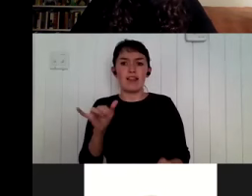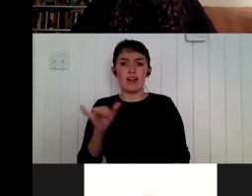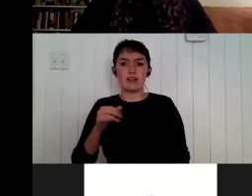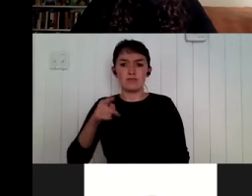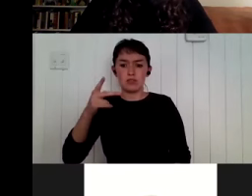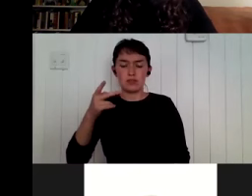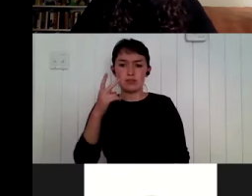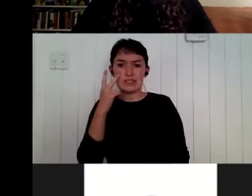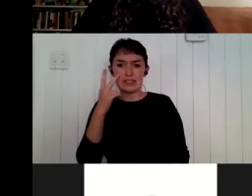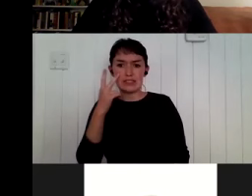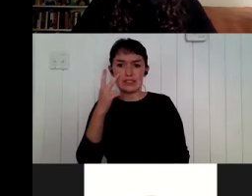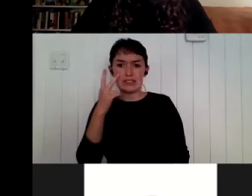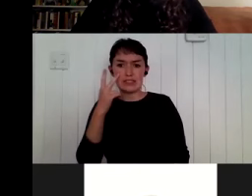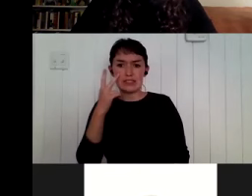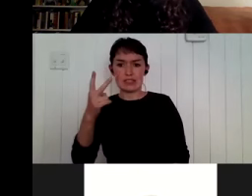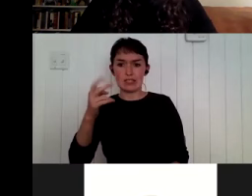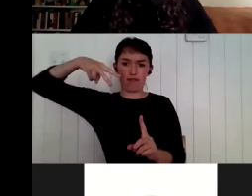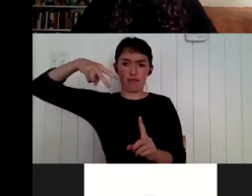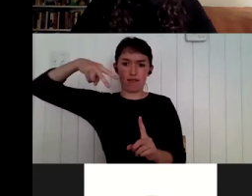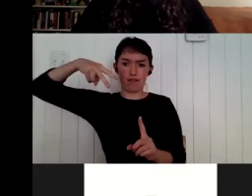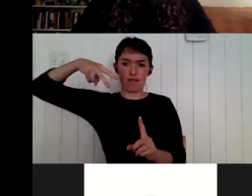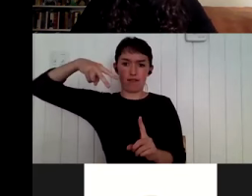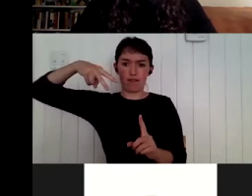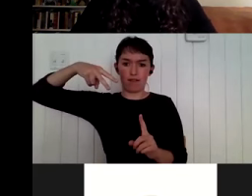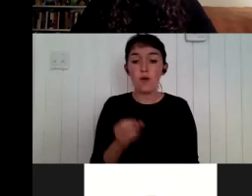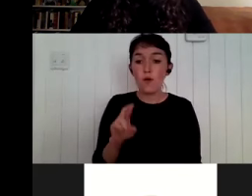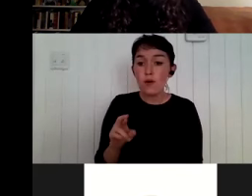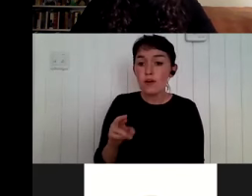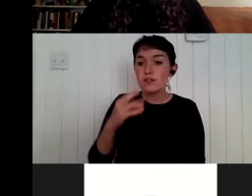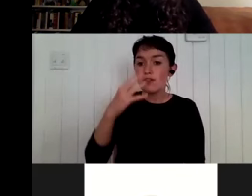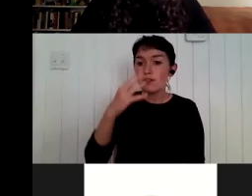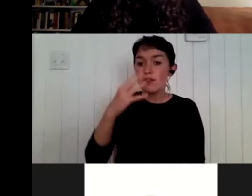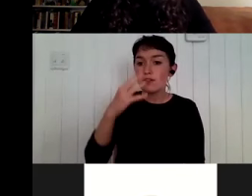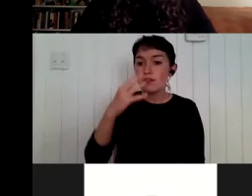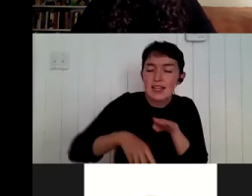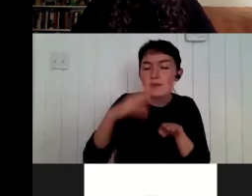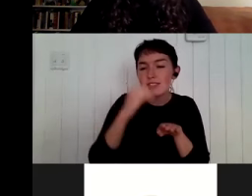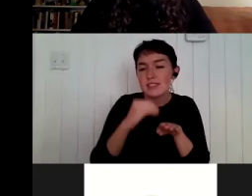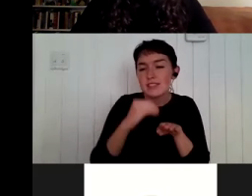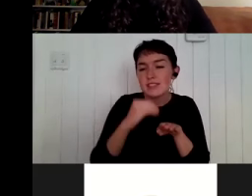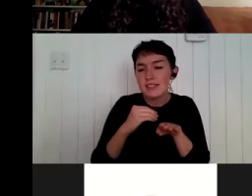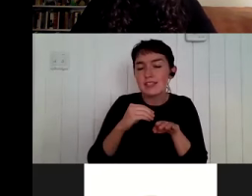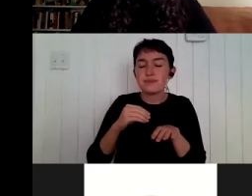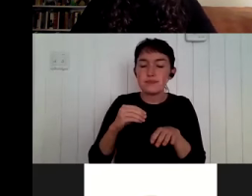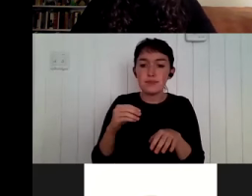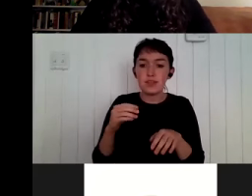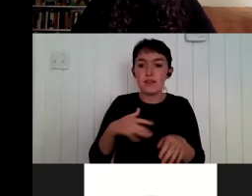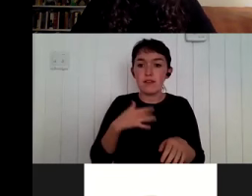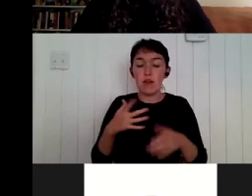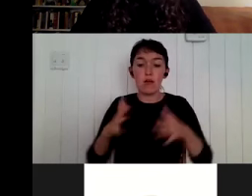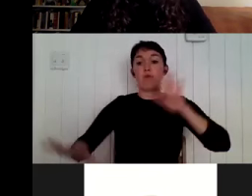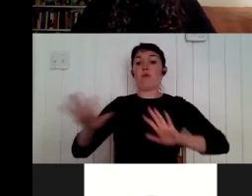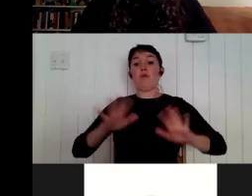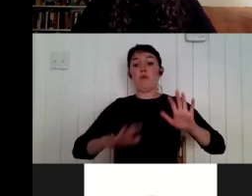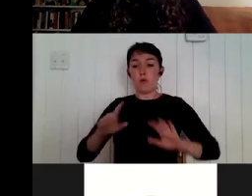in a really deep sleep state and somebody wakes you up immediately from that sleep state and you have this sense of like, where am I? Wait, what house am I